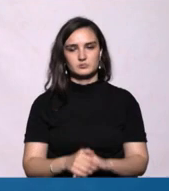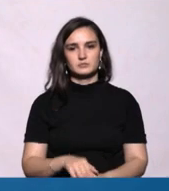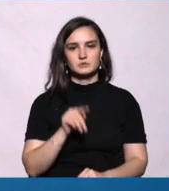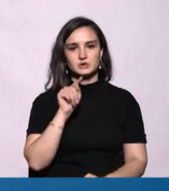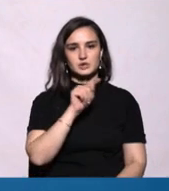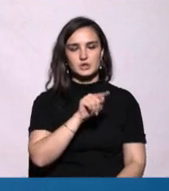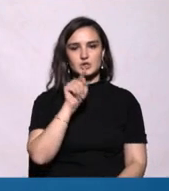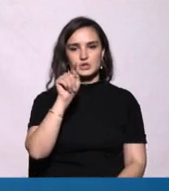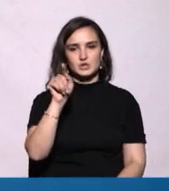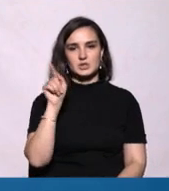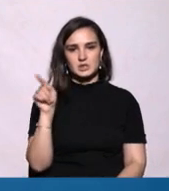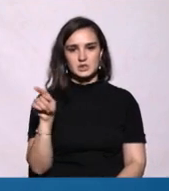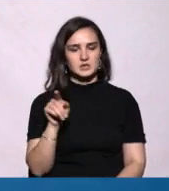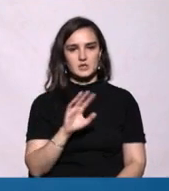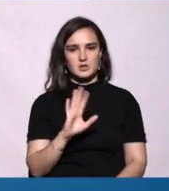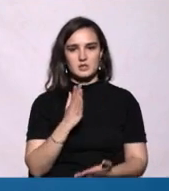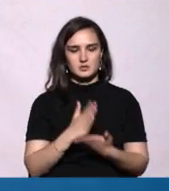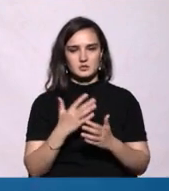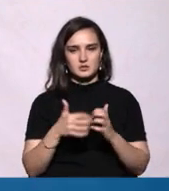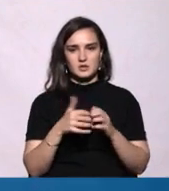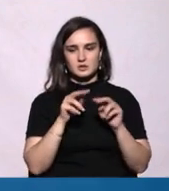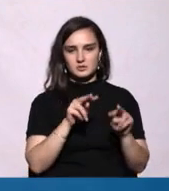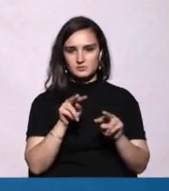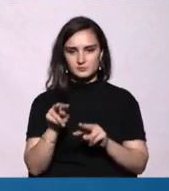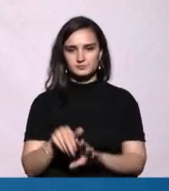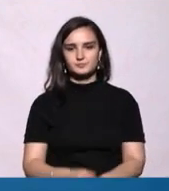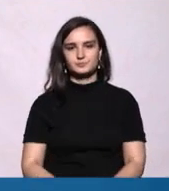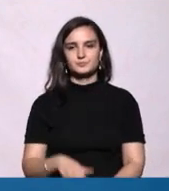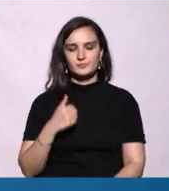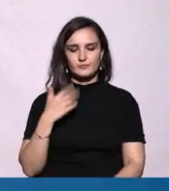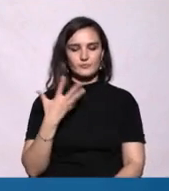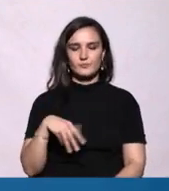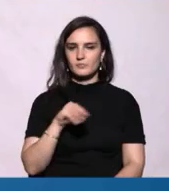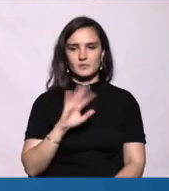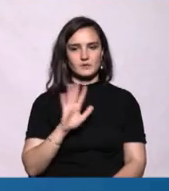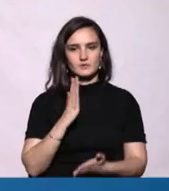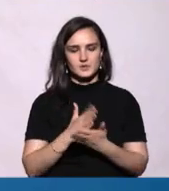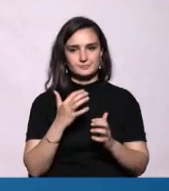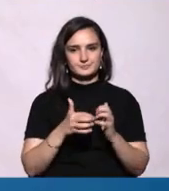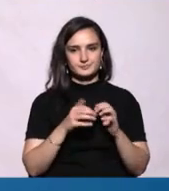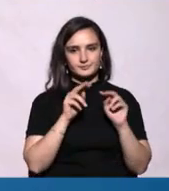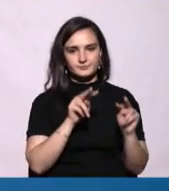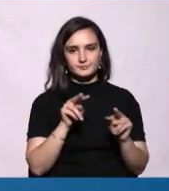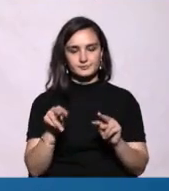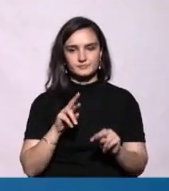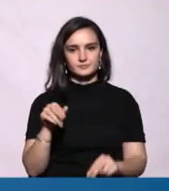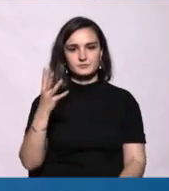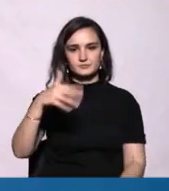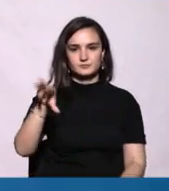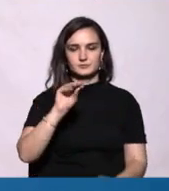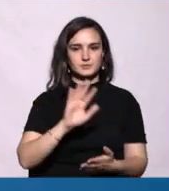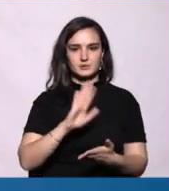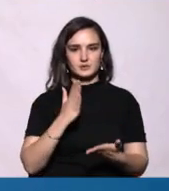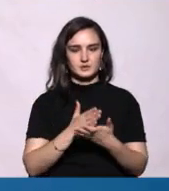He, she, it is not a gardener. We are not gardeners. And, they are